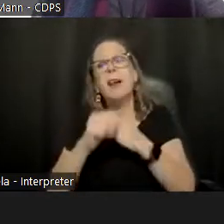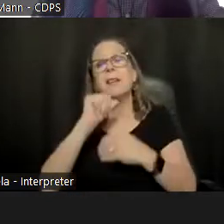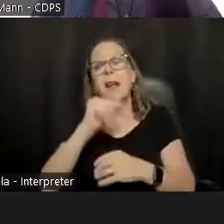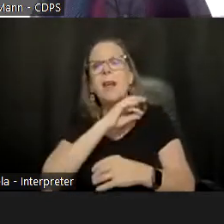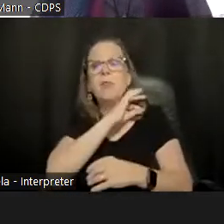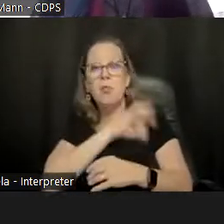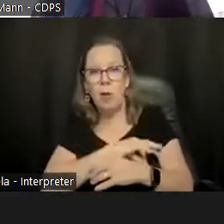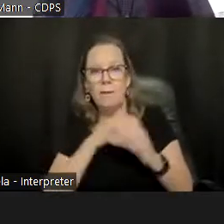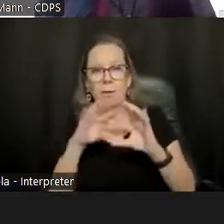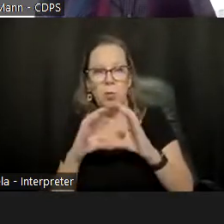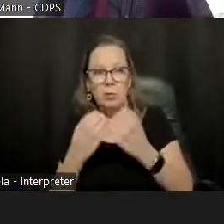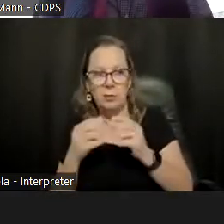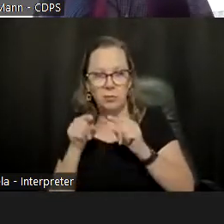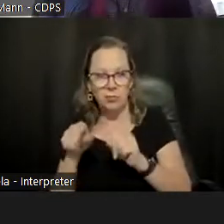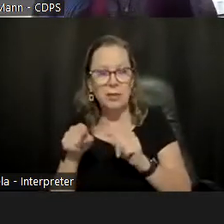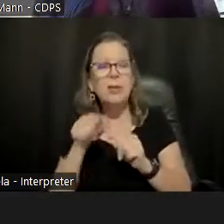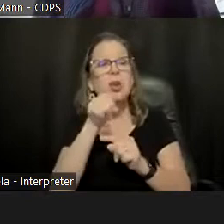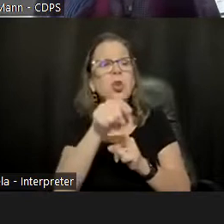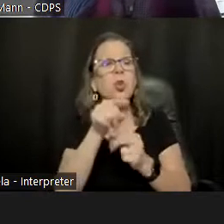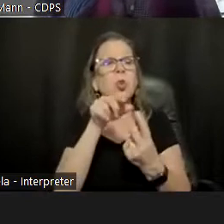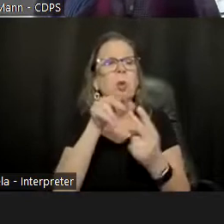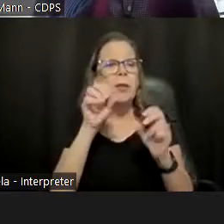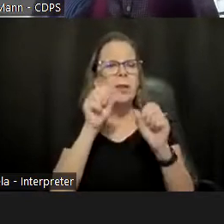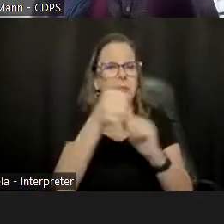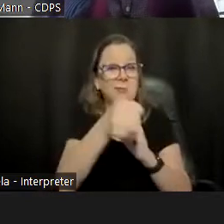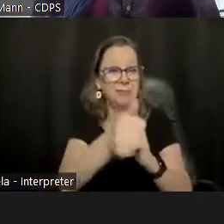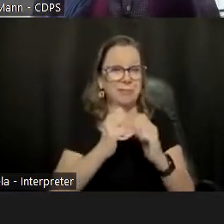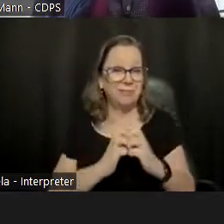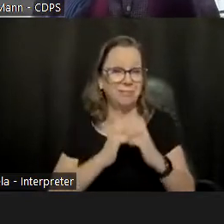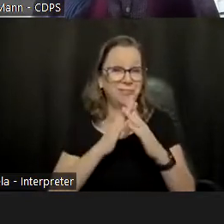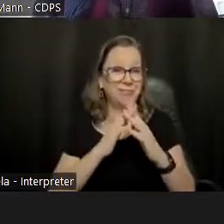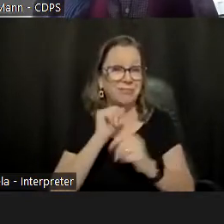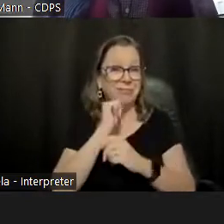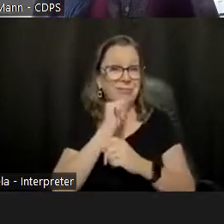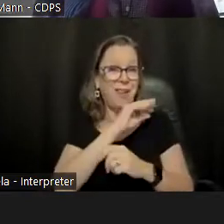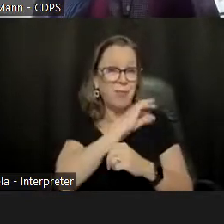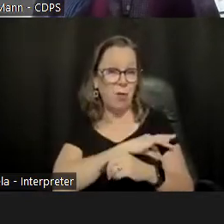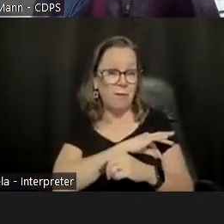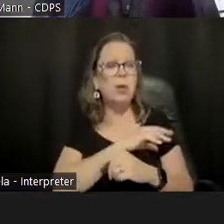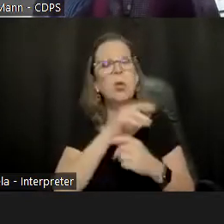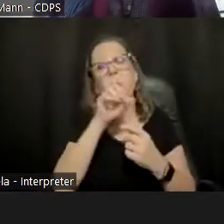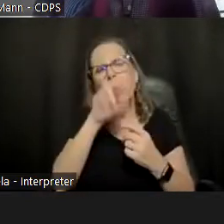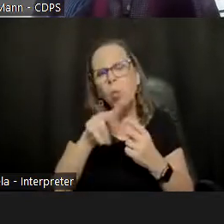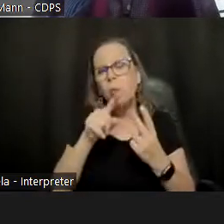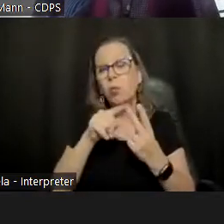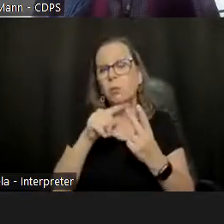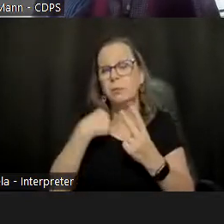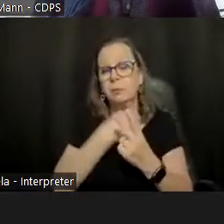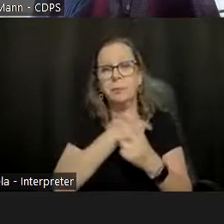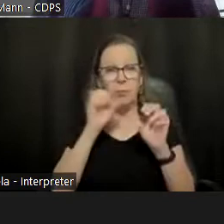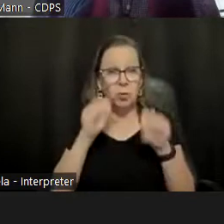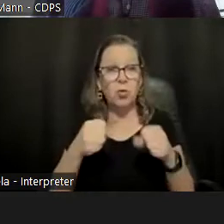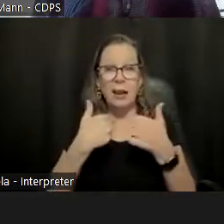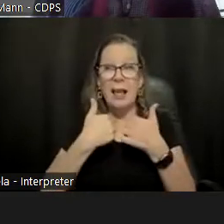organization that you could either create as a nonprofit organization, or we could have a